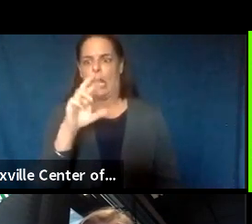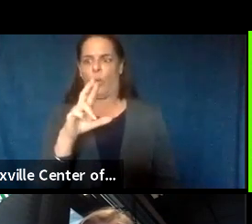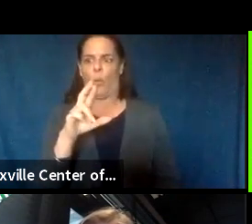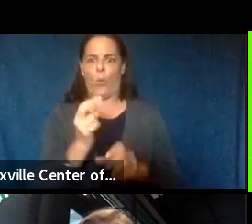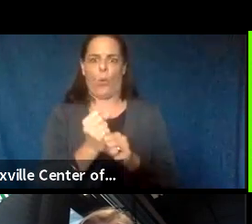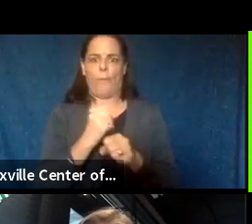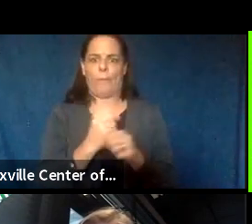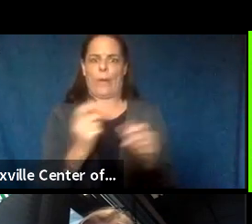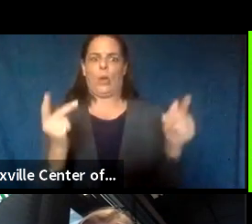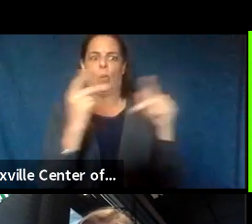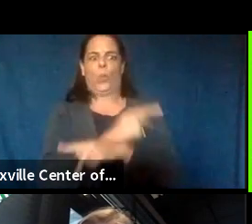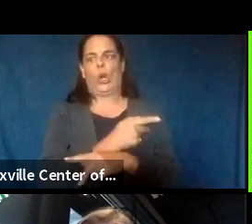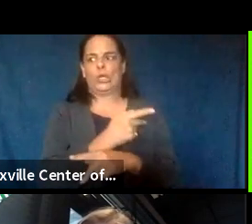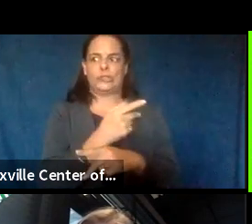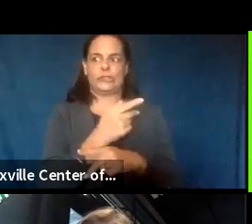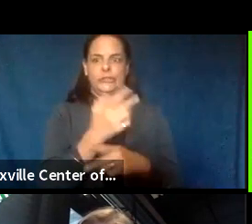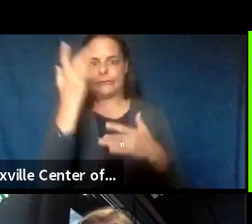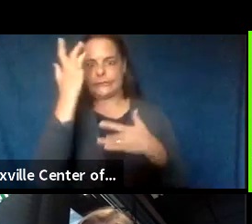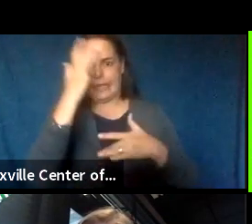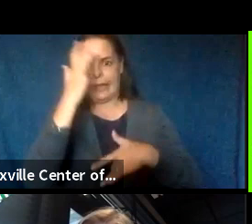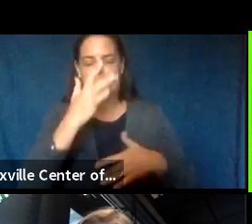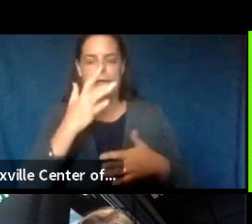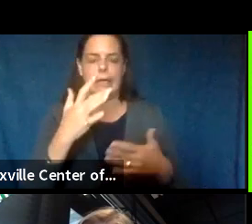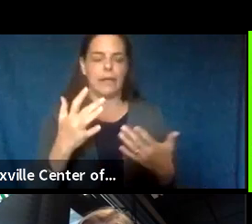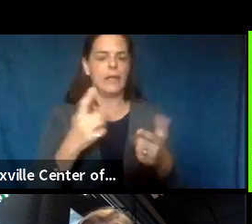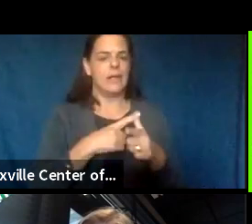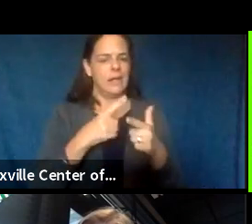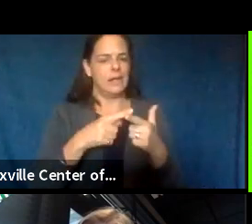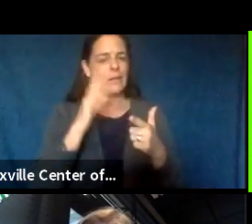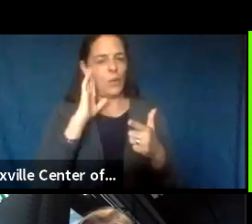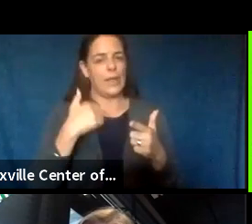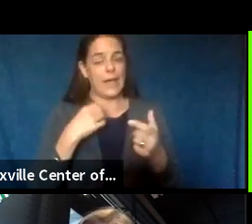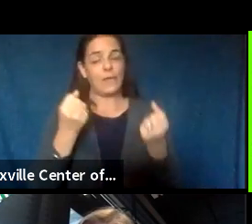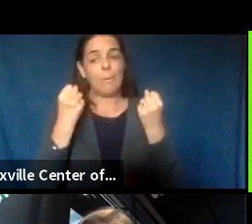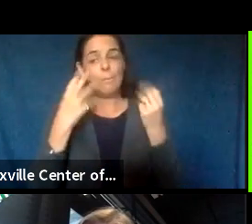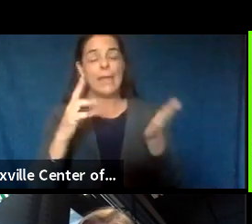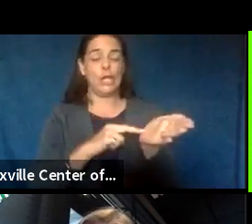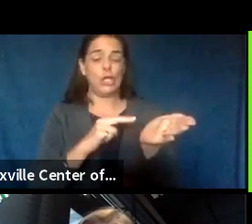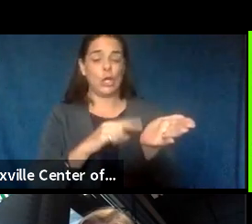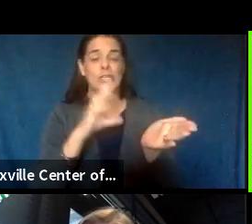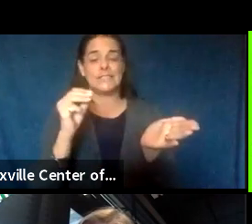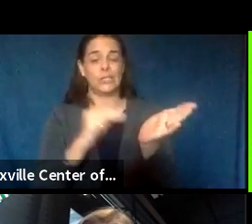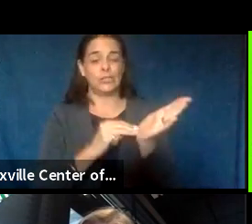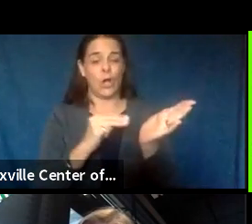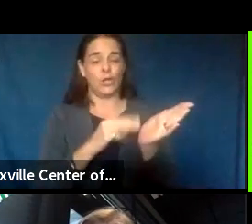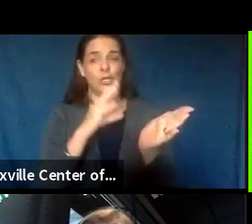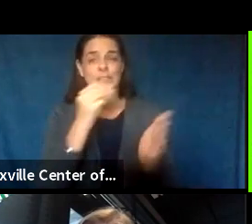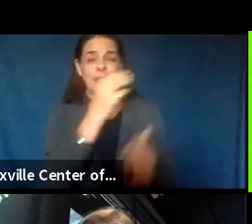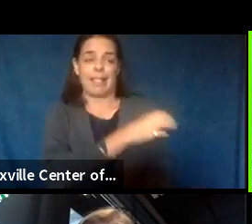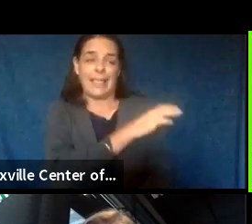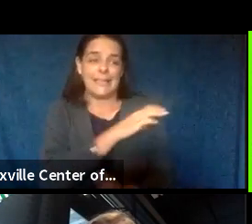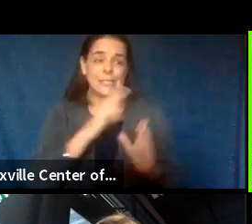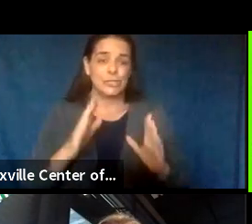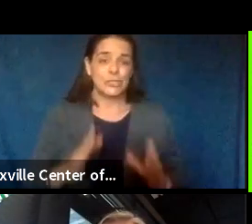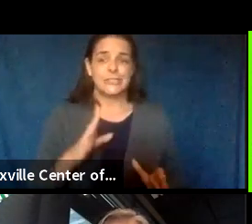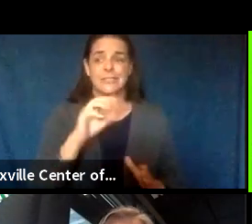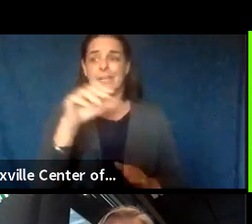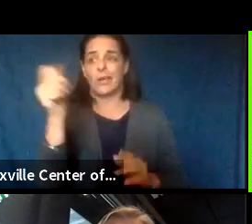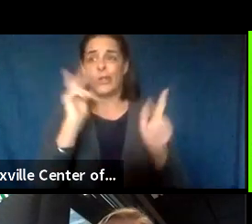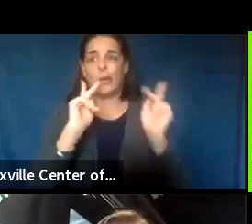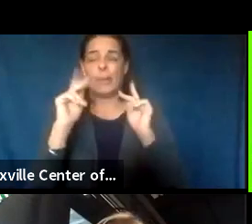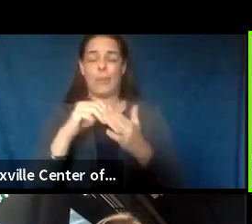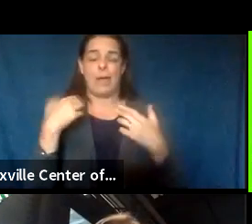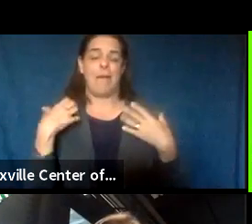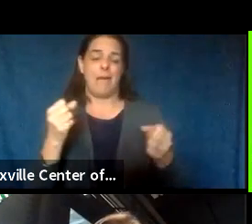increased morbidity, illness, there'd be a lot of nurses and doctors and clinicians and people